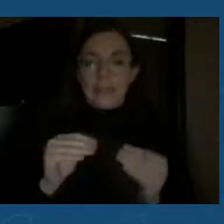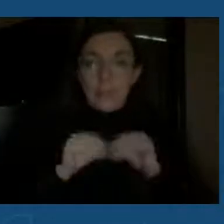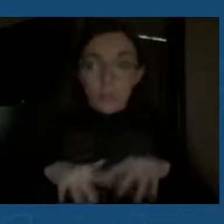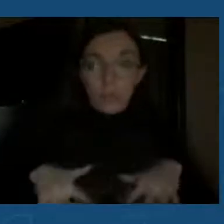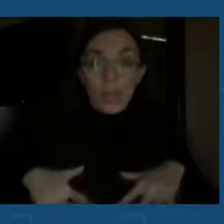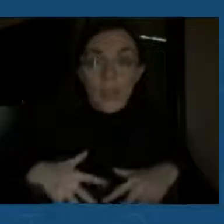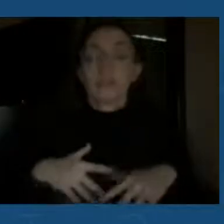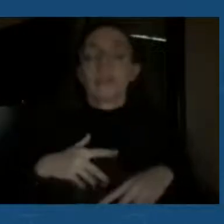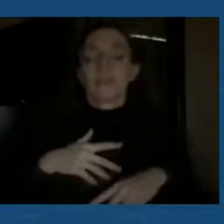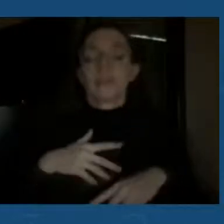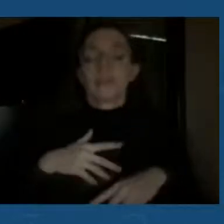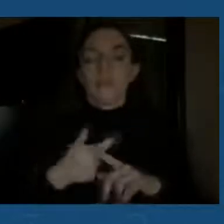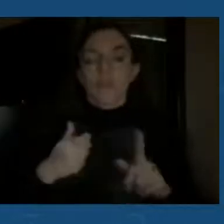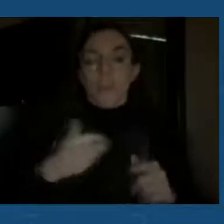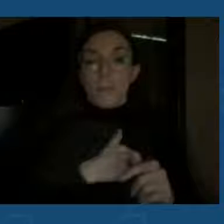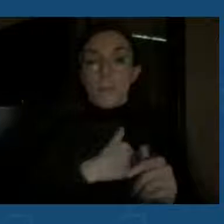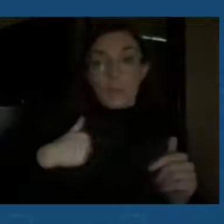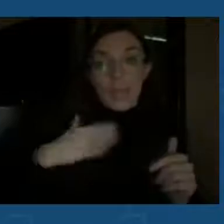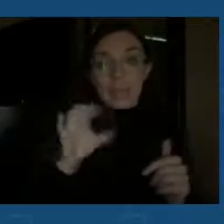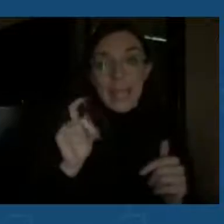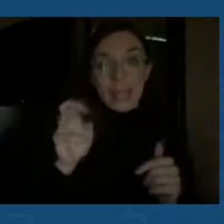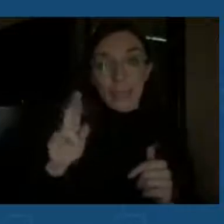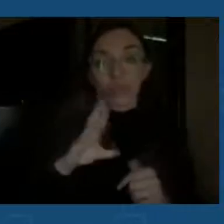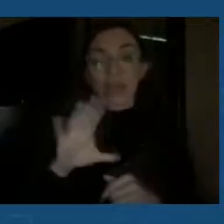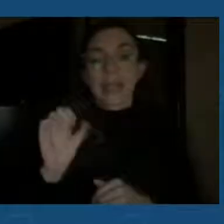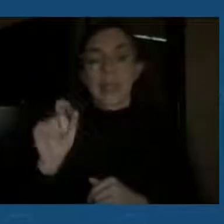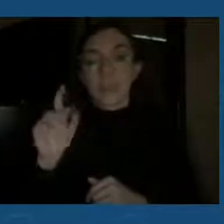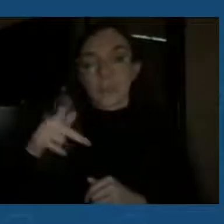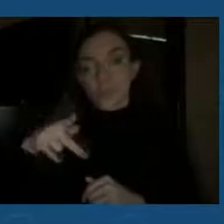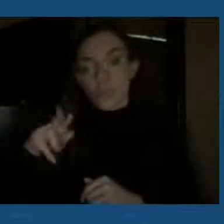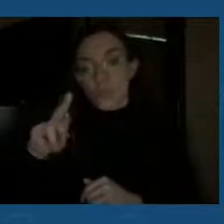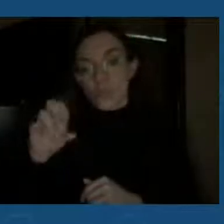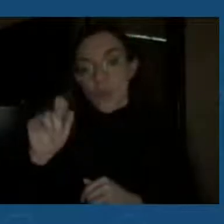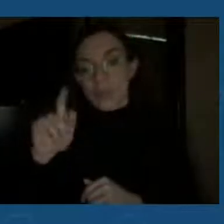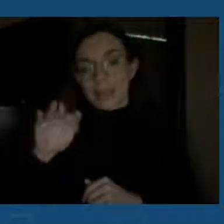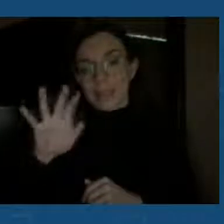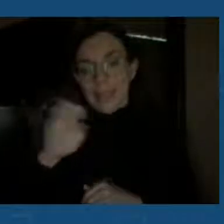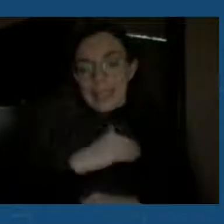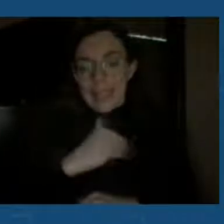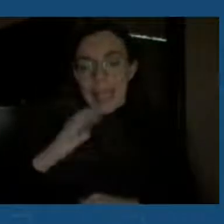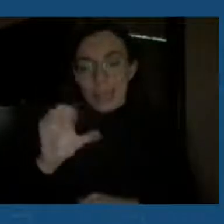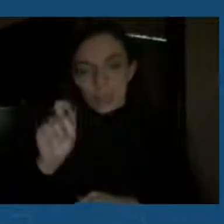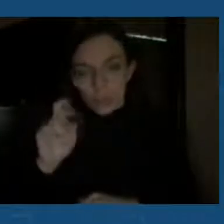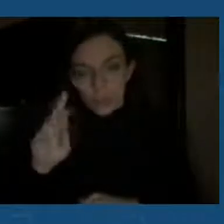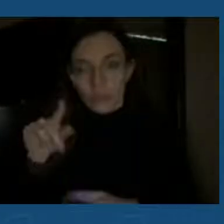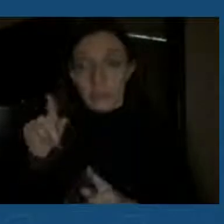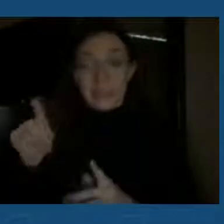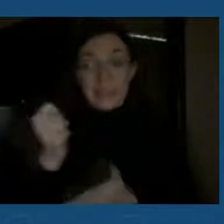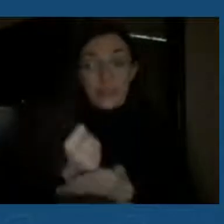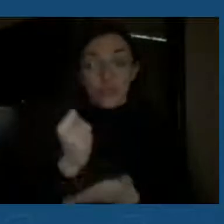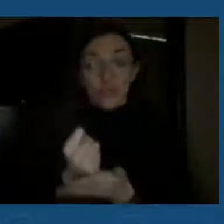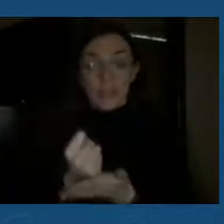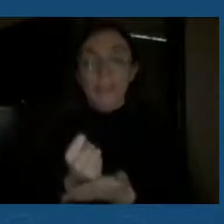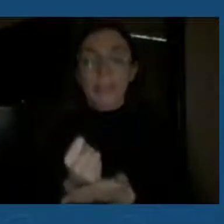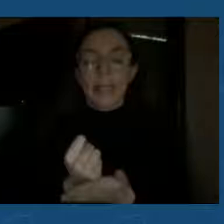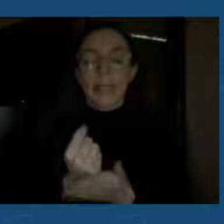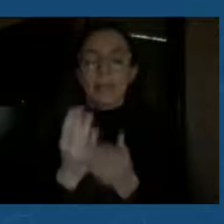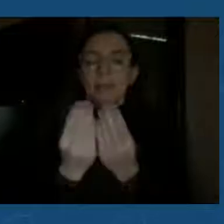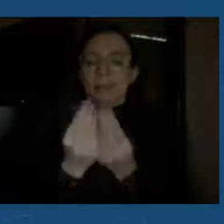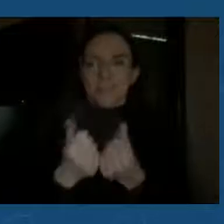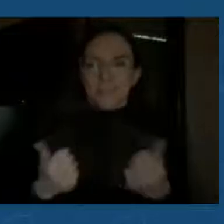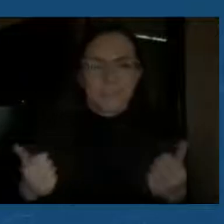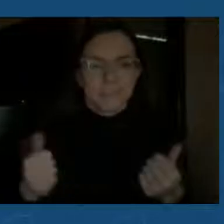prostate cancers, so relatively common. This treatment that ZetaGen has developed eliminates the awful bone